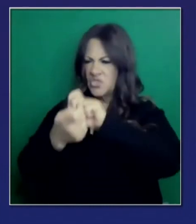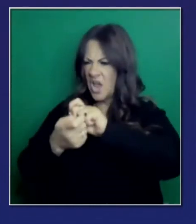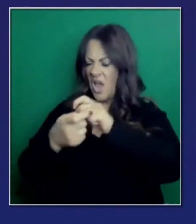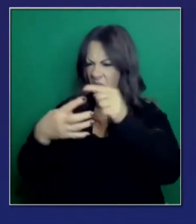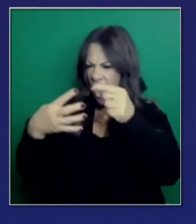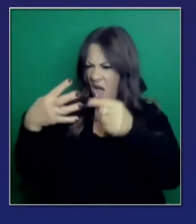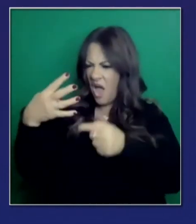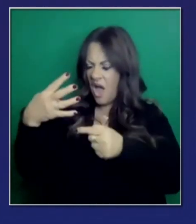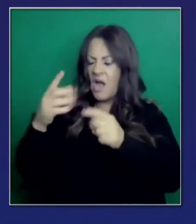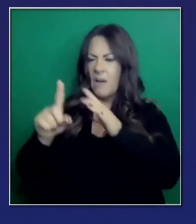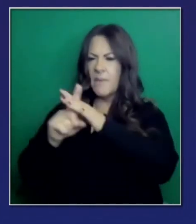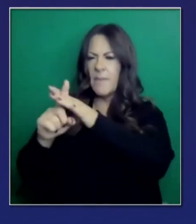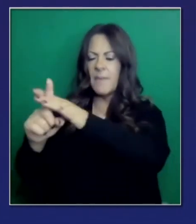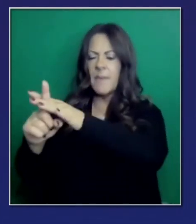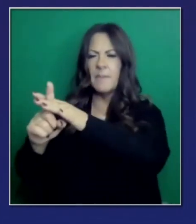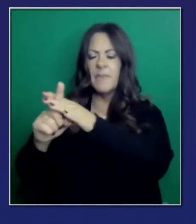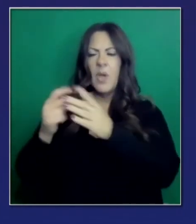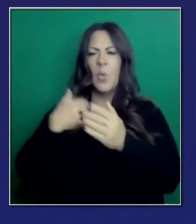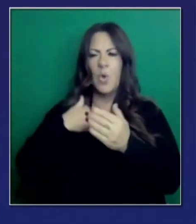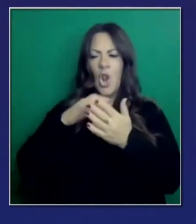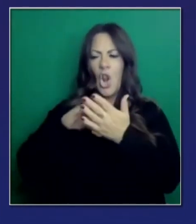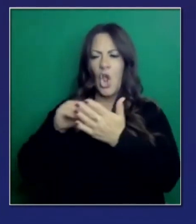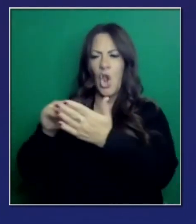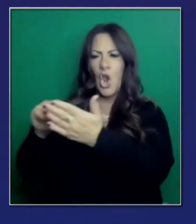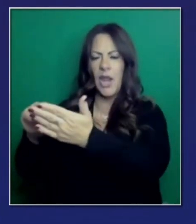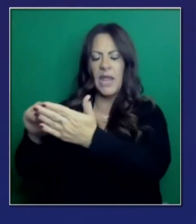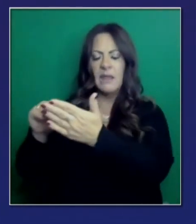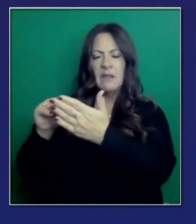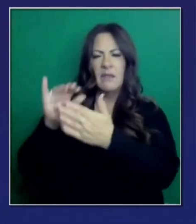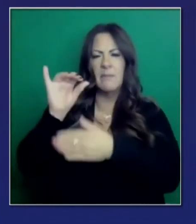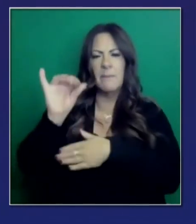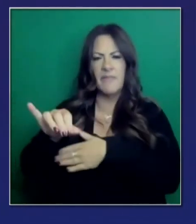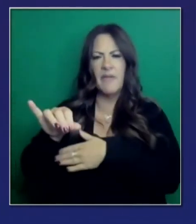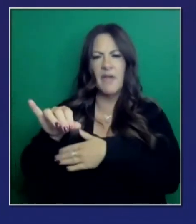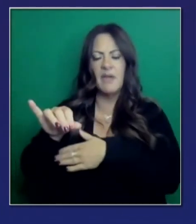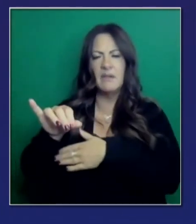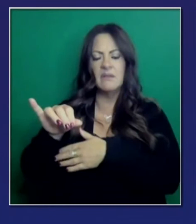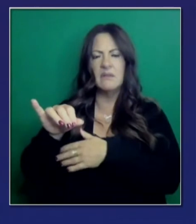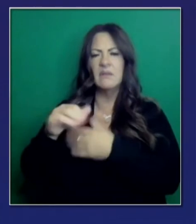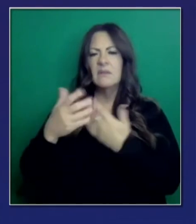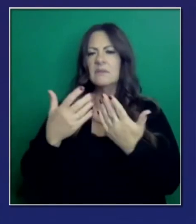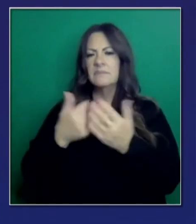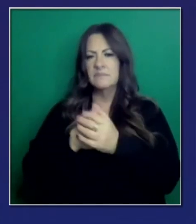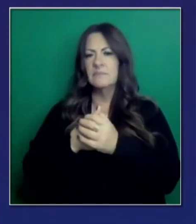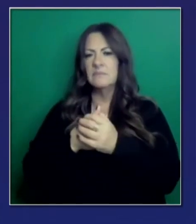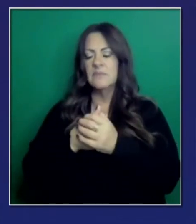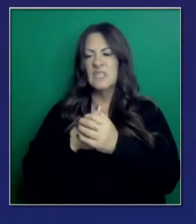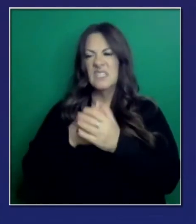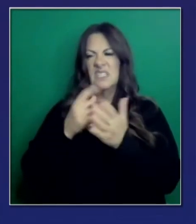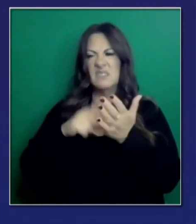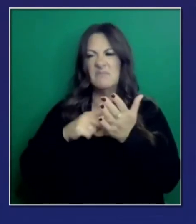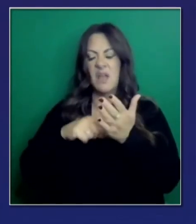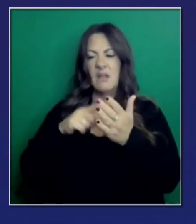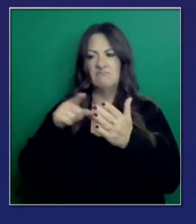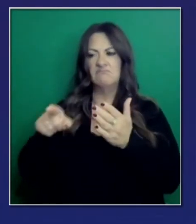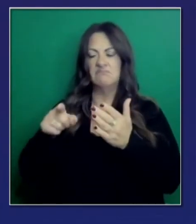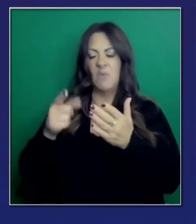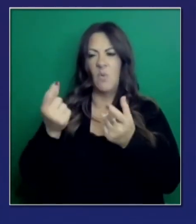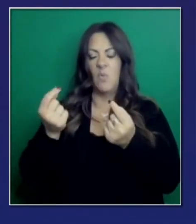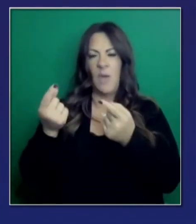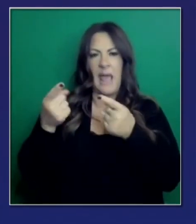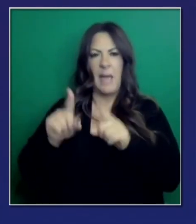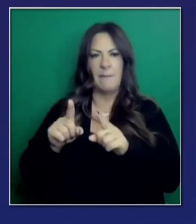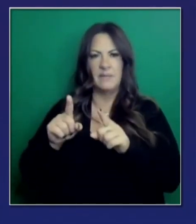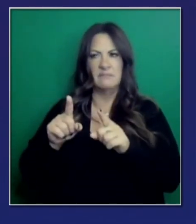more familiar with COVID, what it does, the variant creates another unknown, and we don't know enough about it yet.